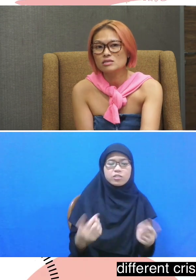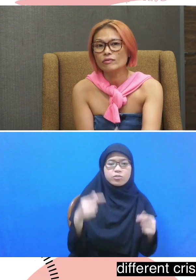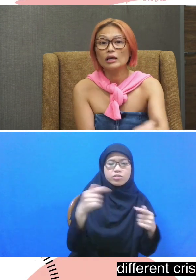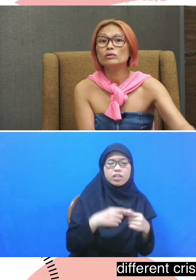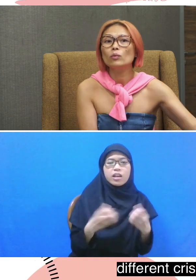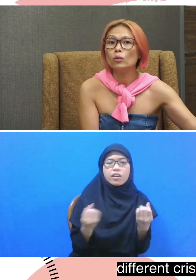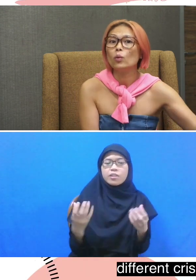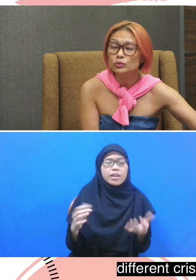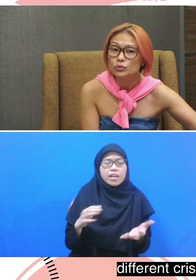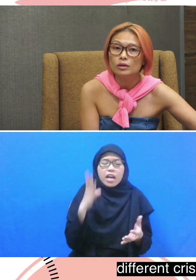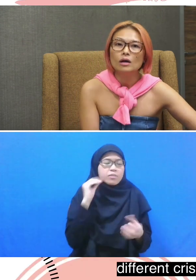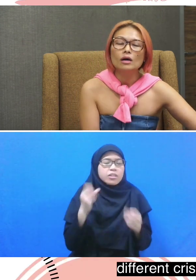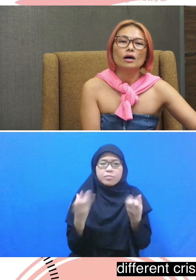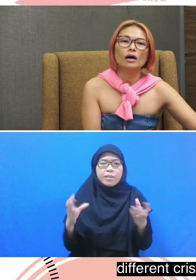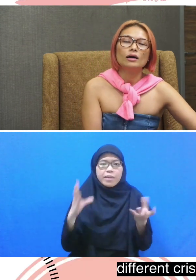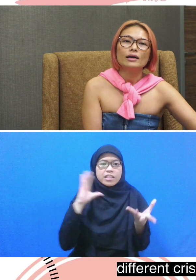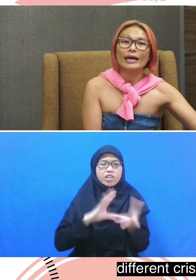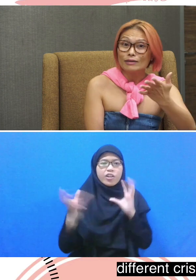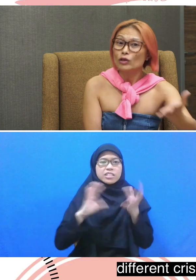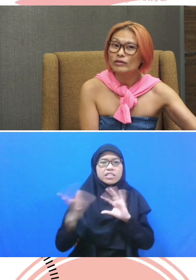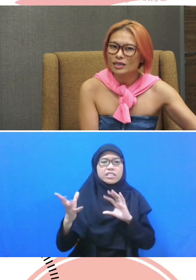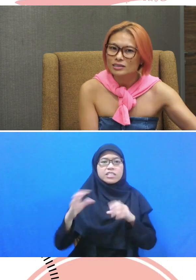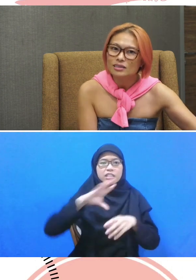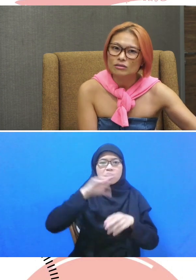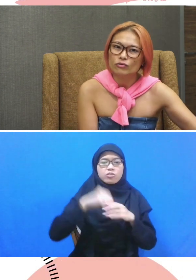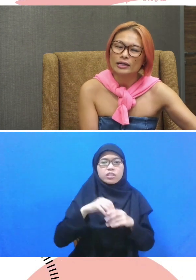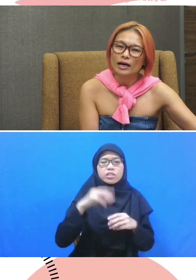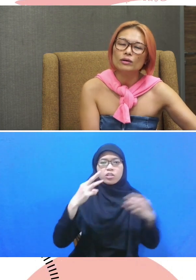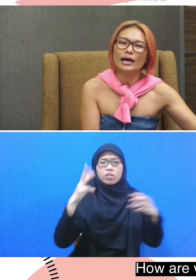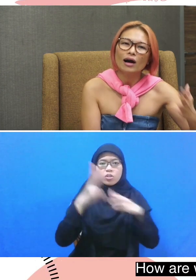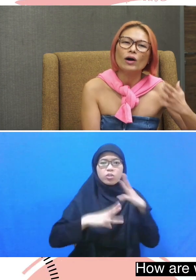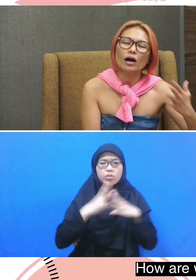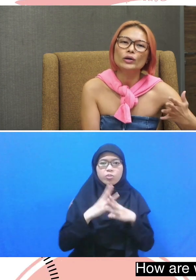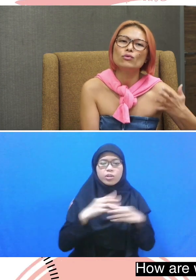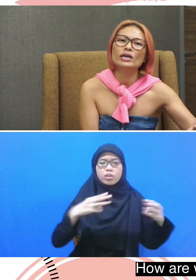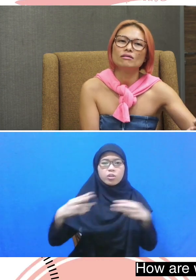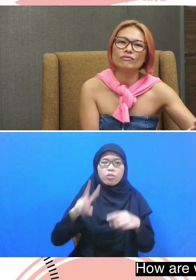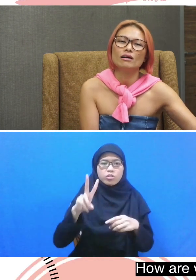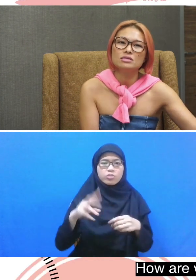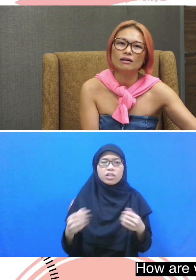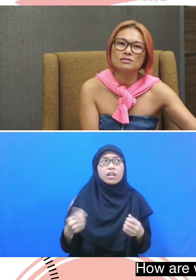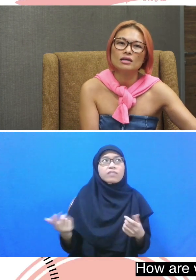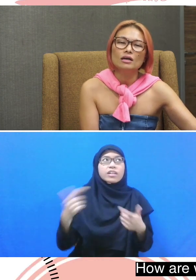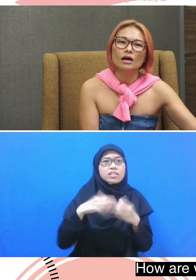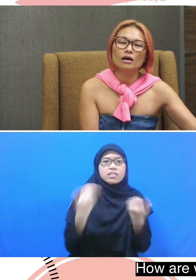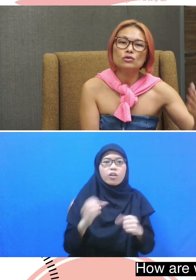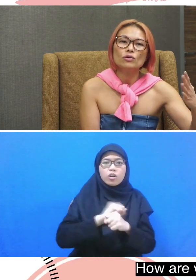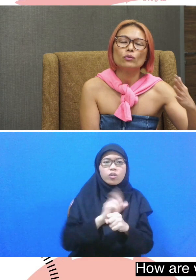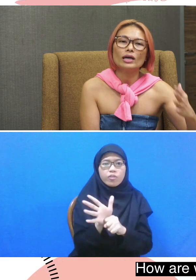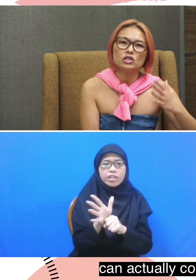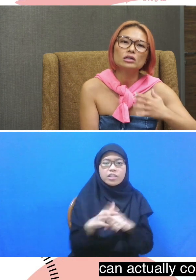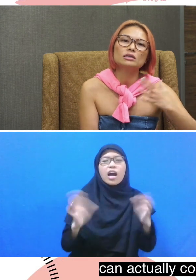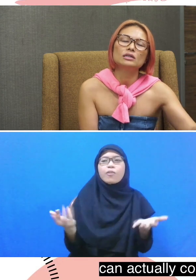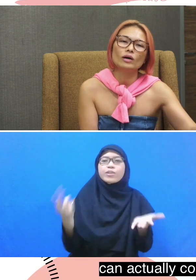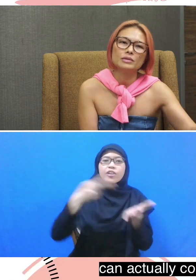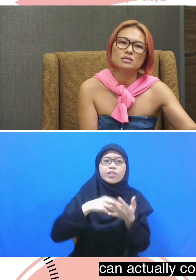crises, right, including World War II, and even COVID-19, you know, for now, like, how are we going to reinvent ourselves so that we